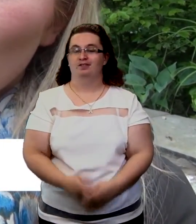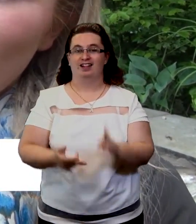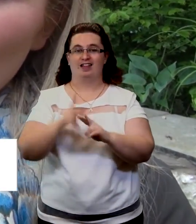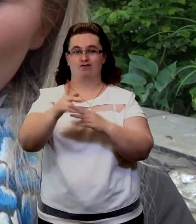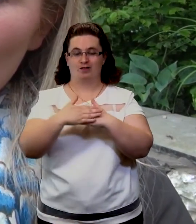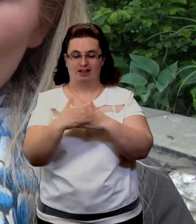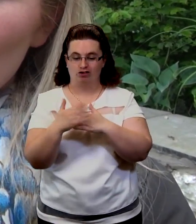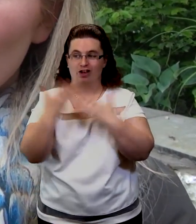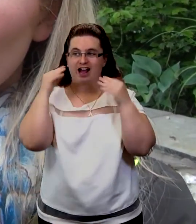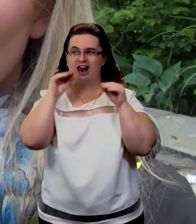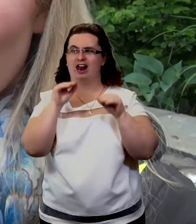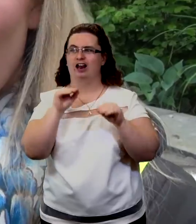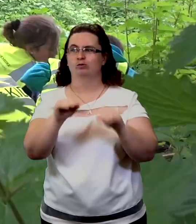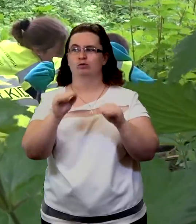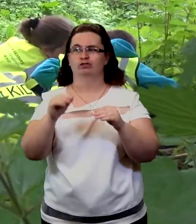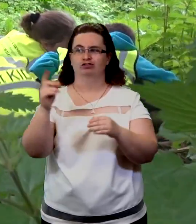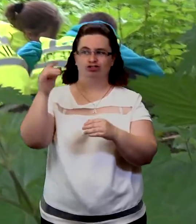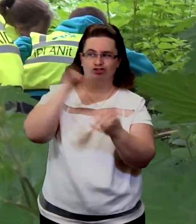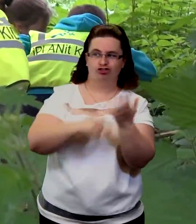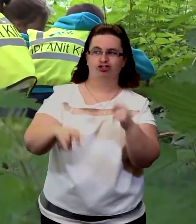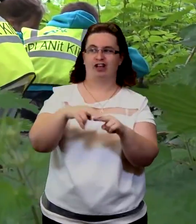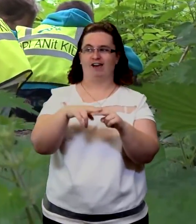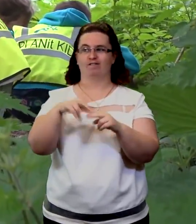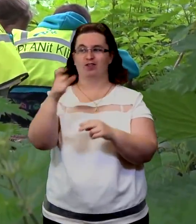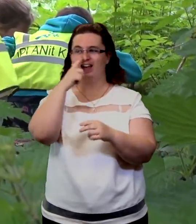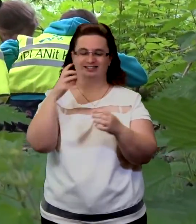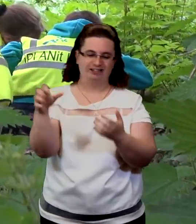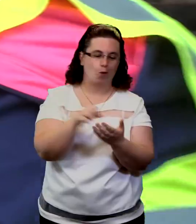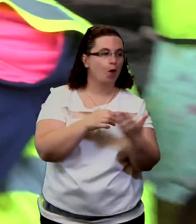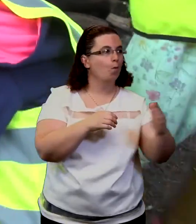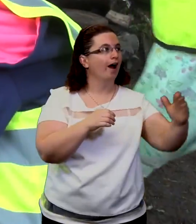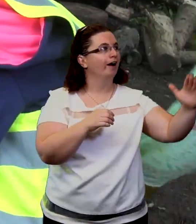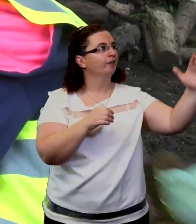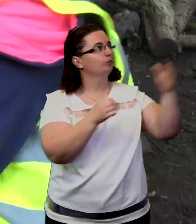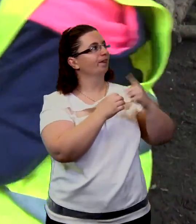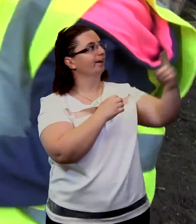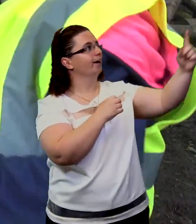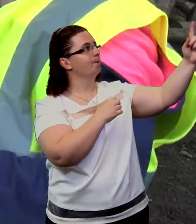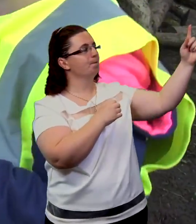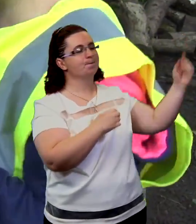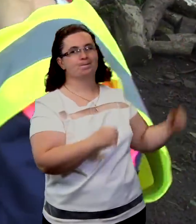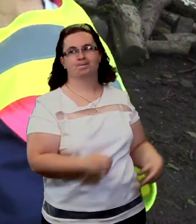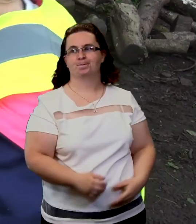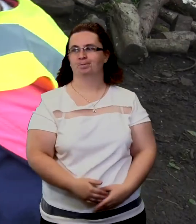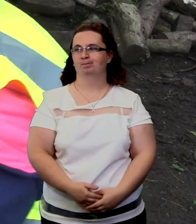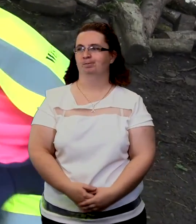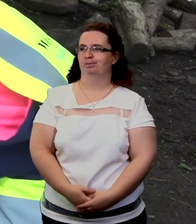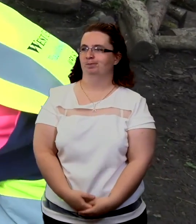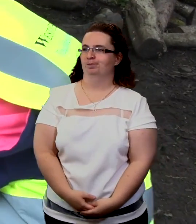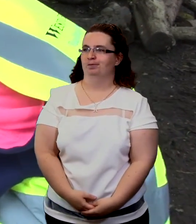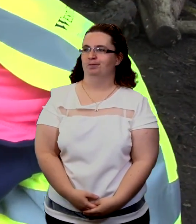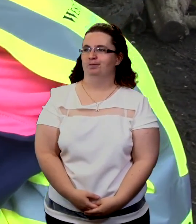that when they go home that they can carry the things that they've learned today on. Oh, what's this?